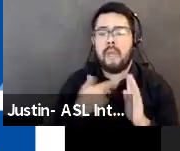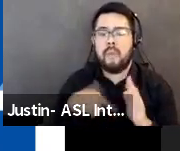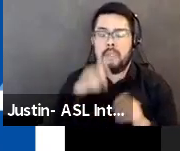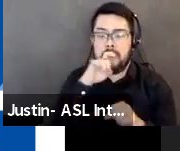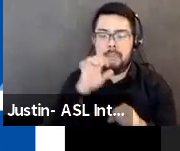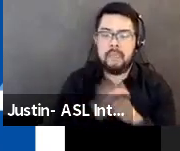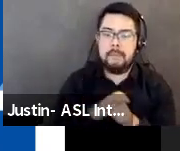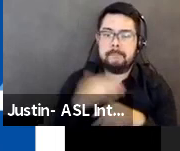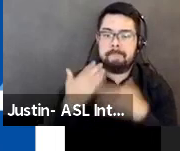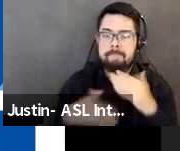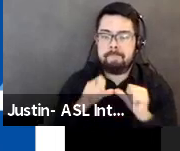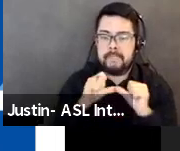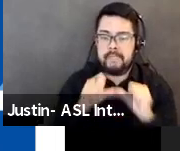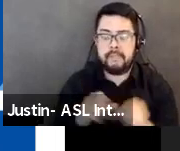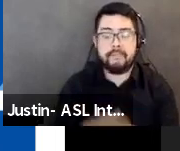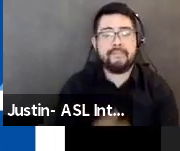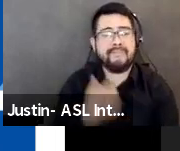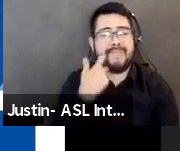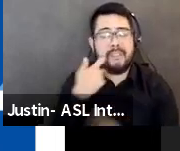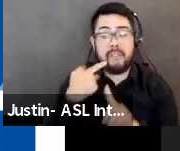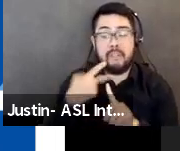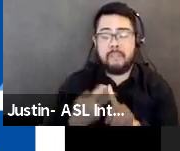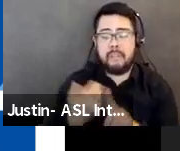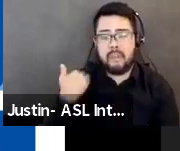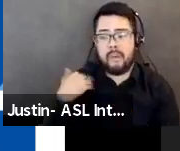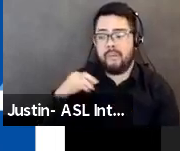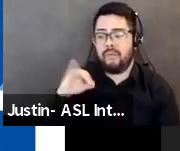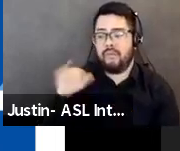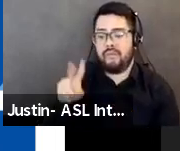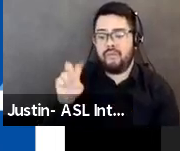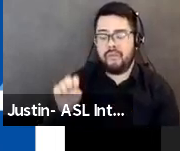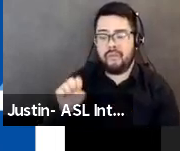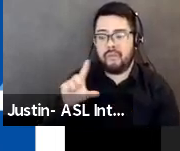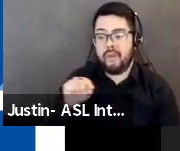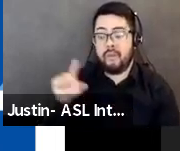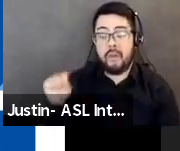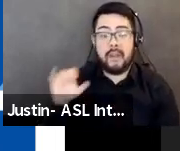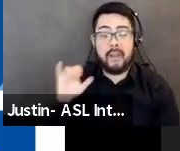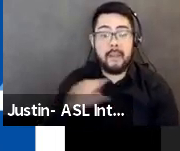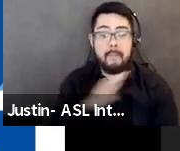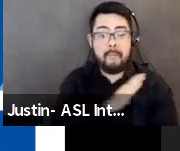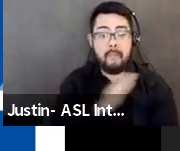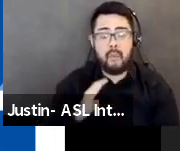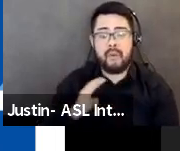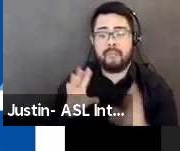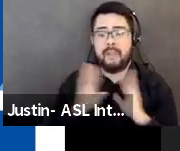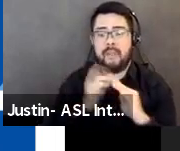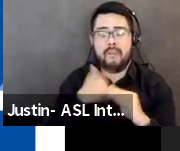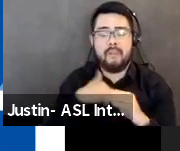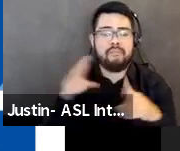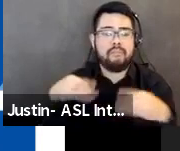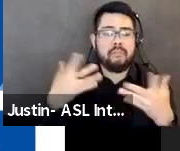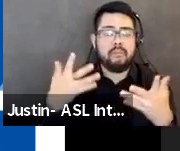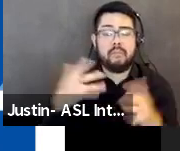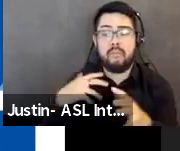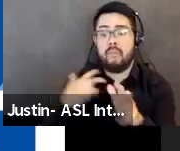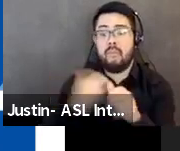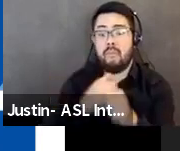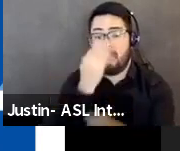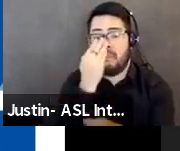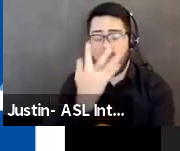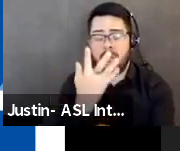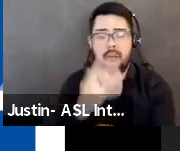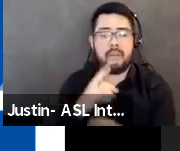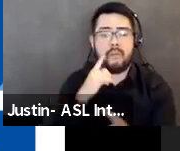that two months ago at the june 2020 board meeting we presented program updates on the process that